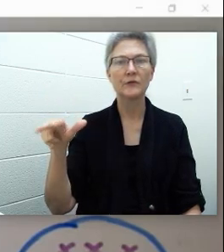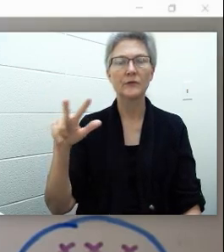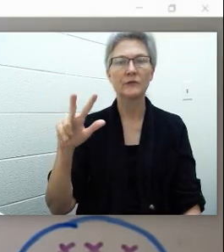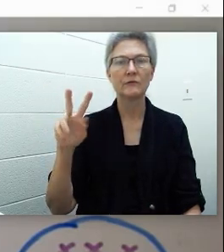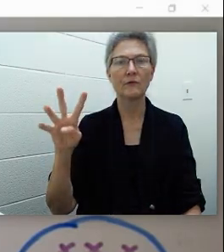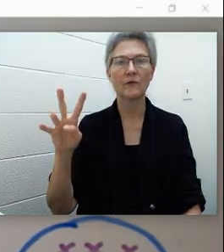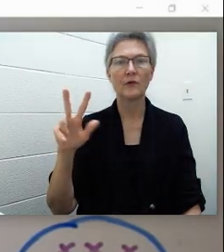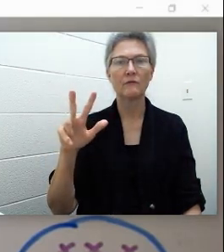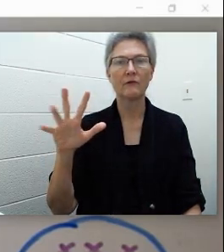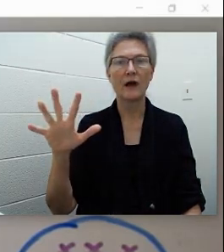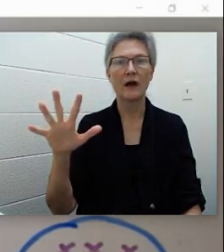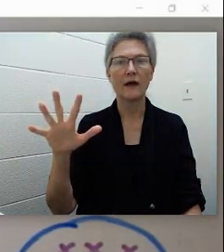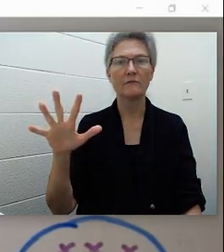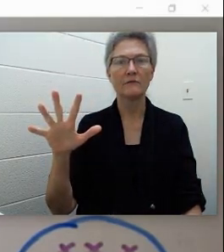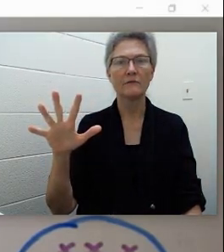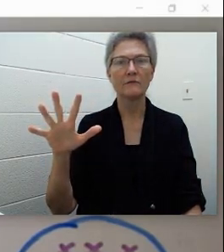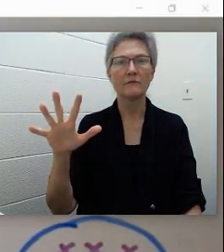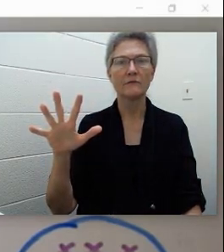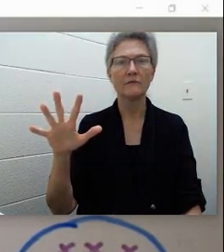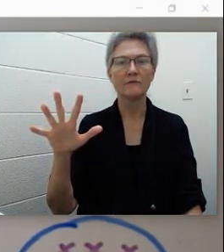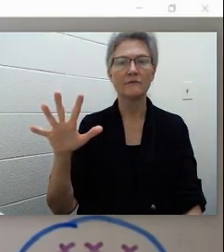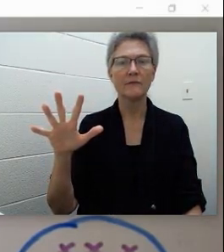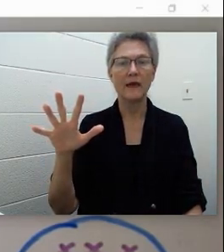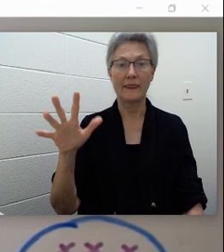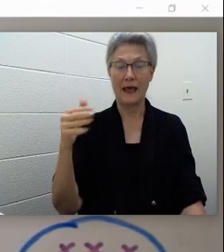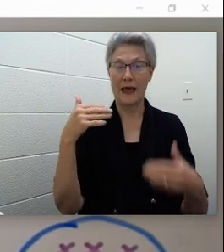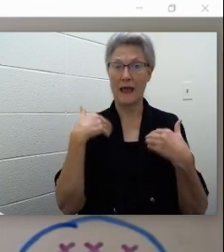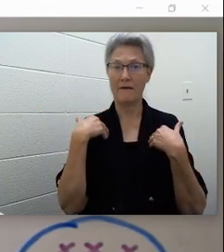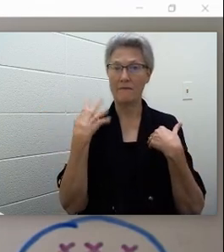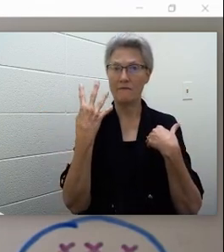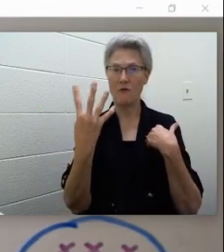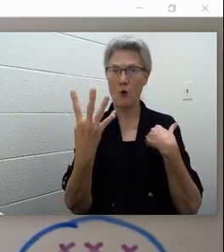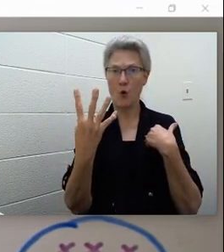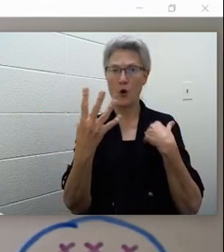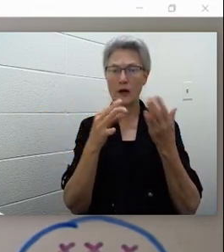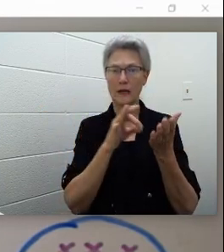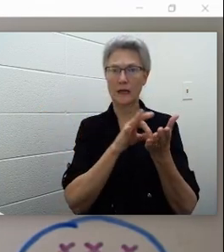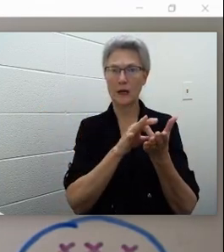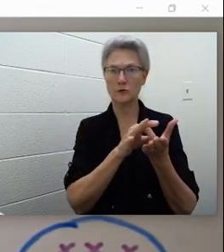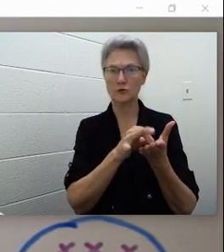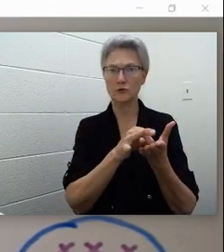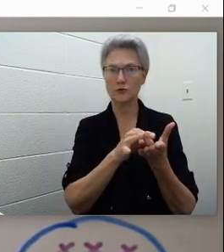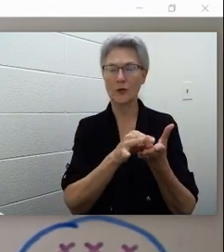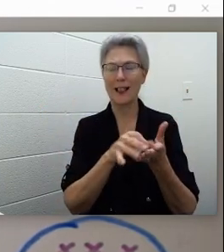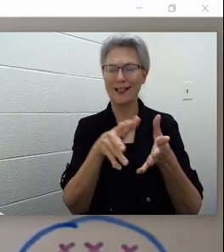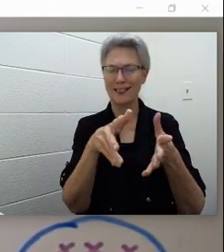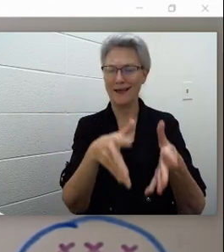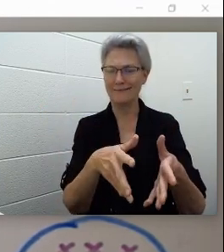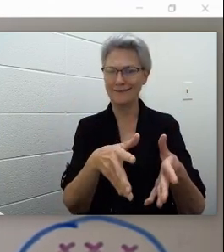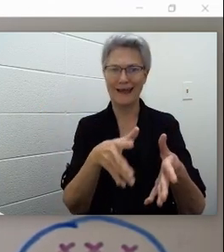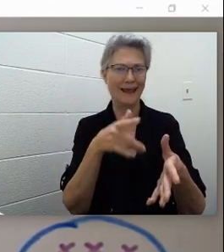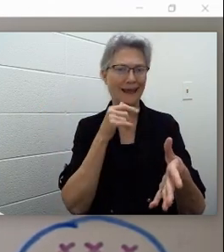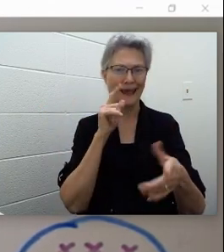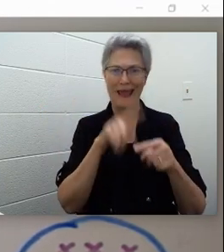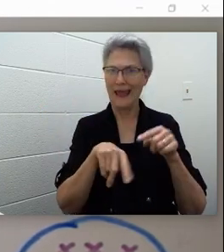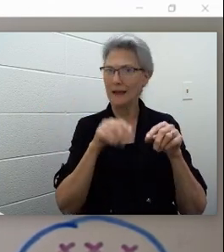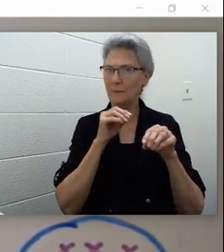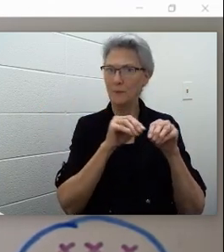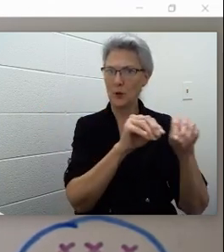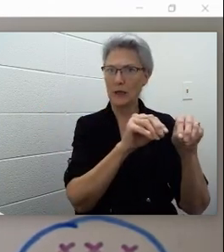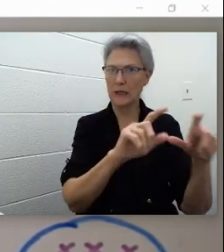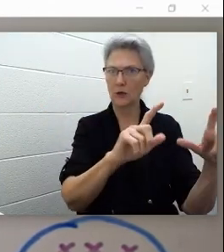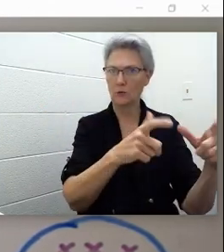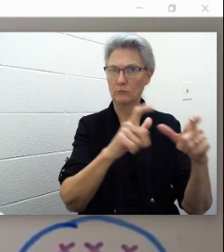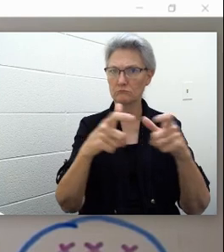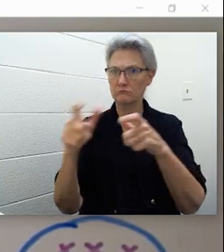33, 34, 35, and I've got 4 counters left that I cannot place into any of the groups,